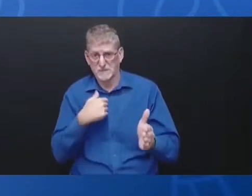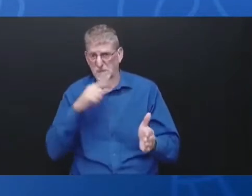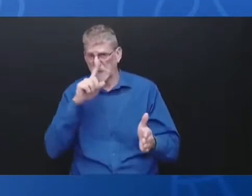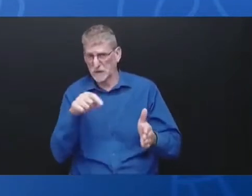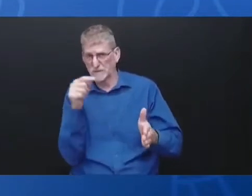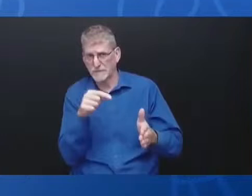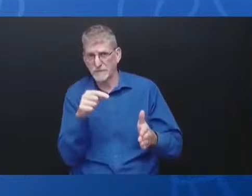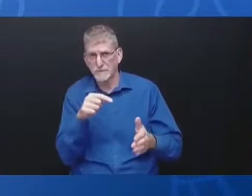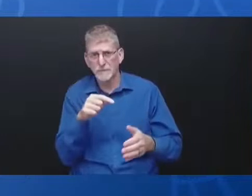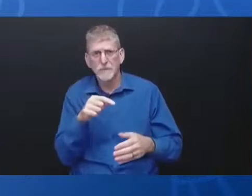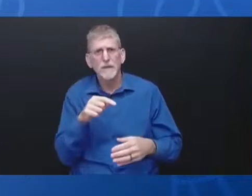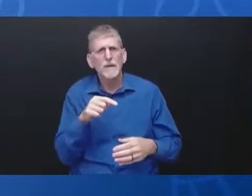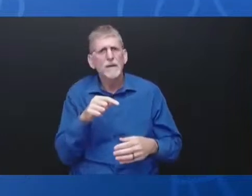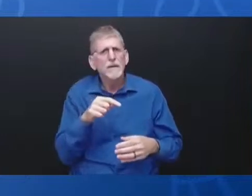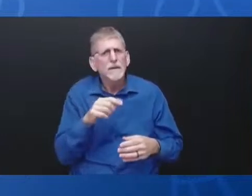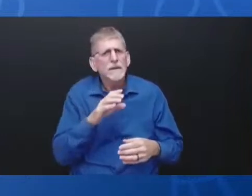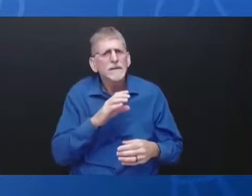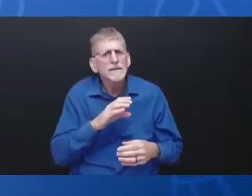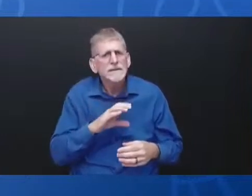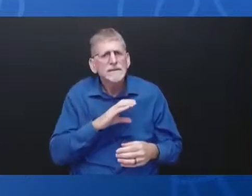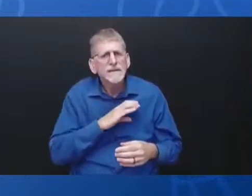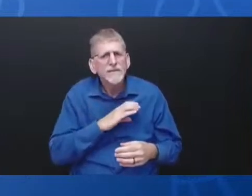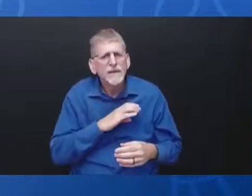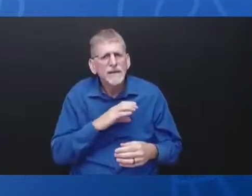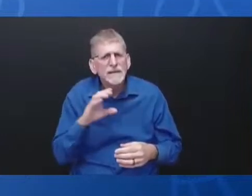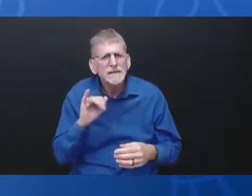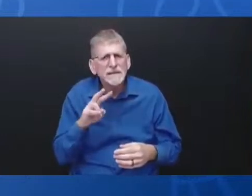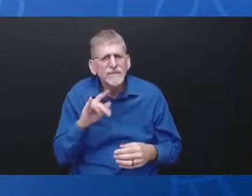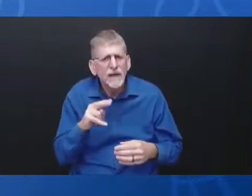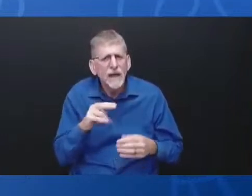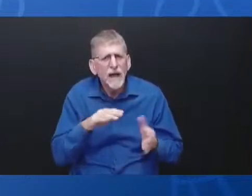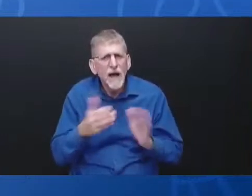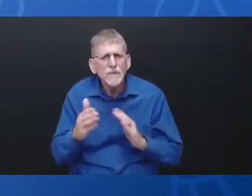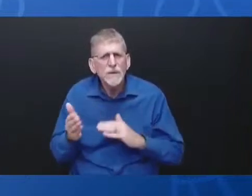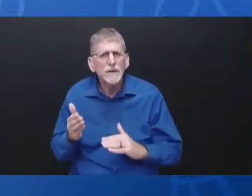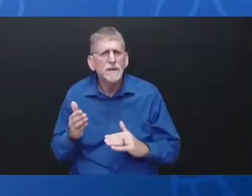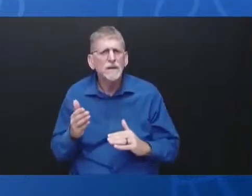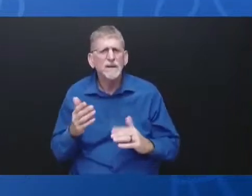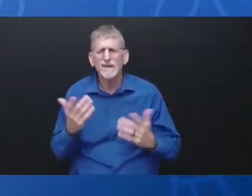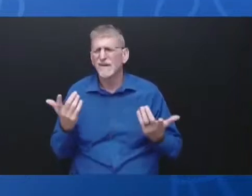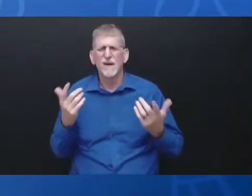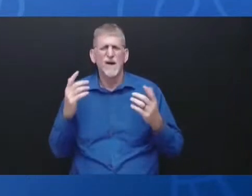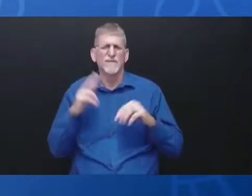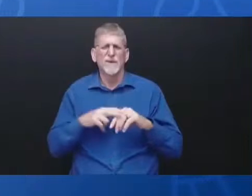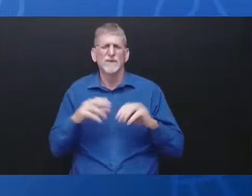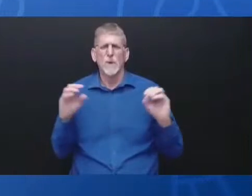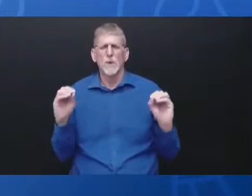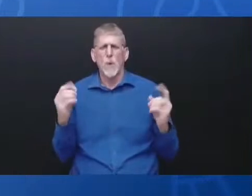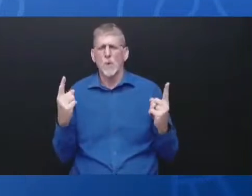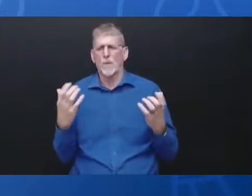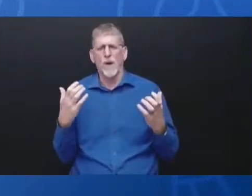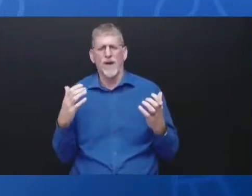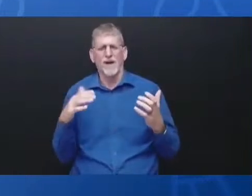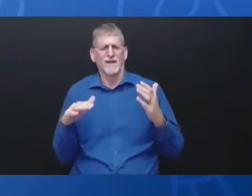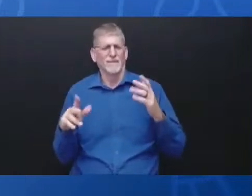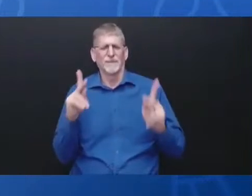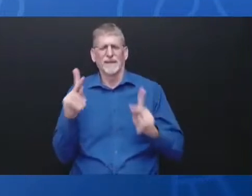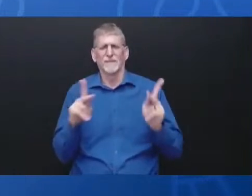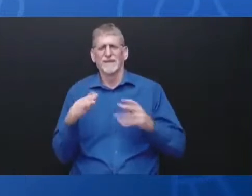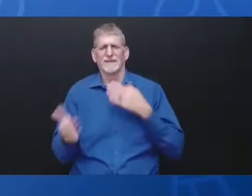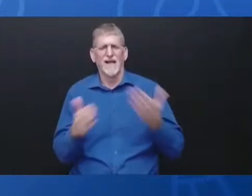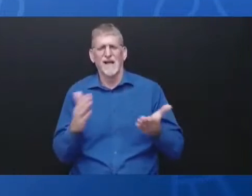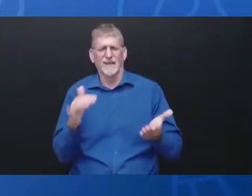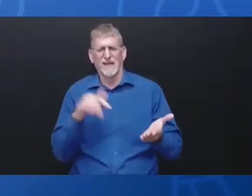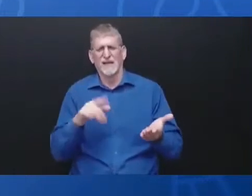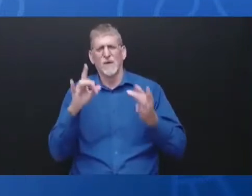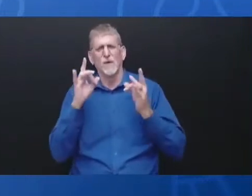no situation does anyone want that. This is a horrible dynamic. At the same time, the Houthis are pirates who